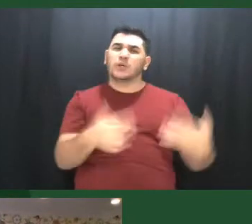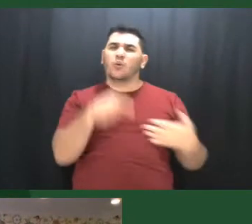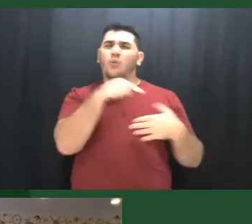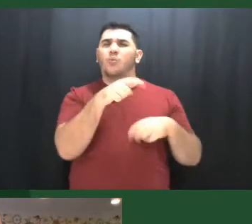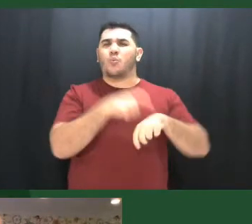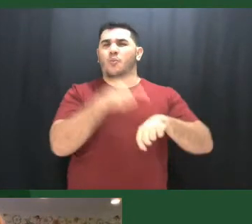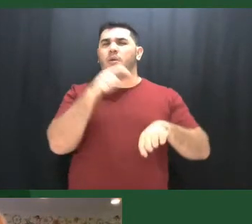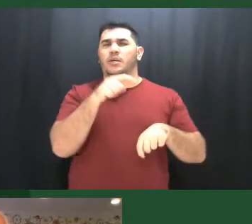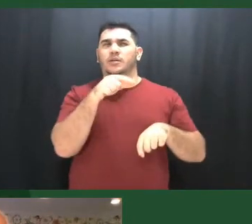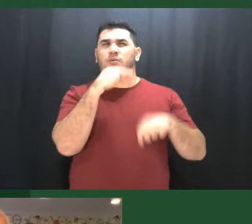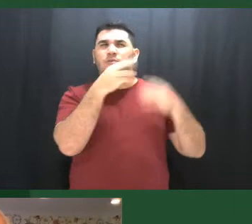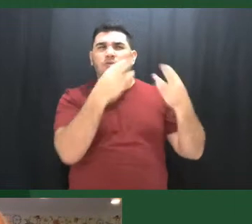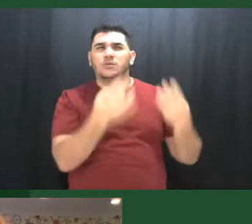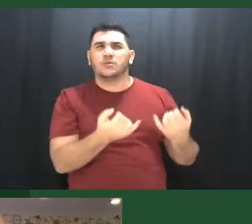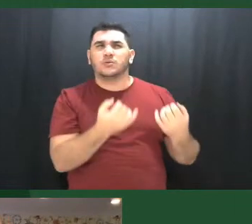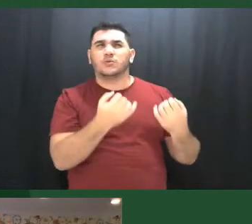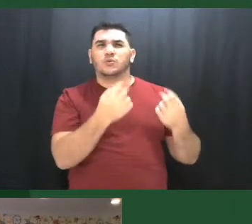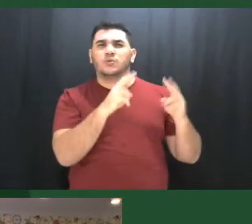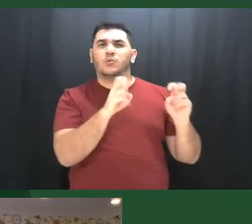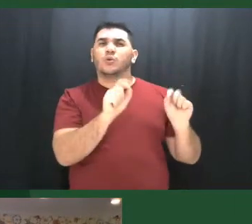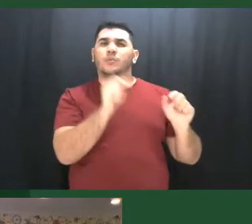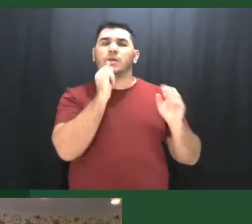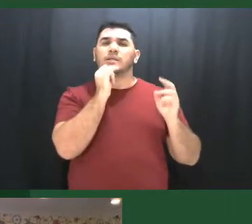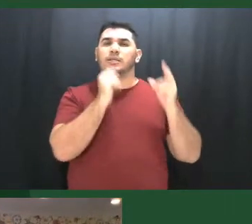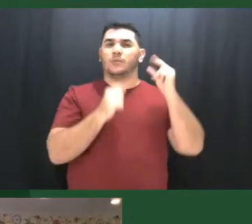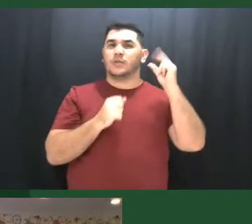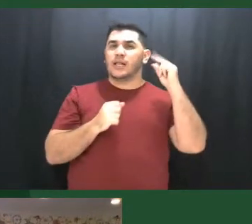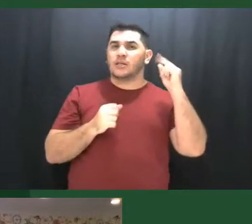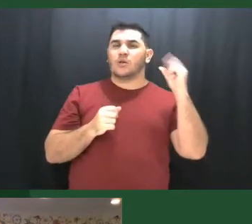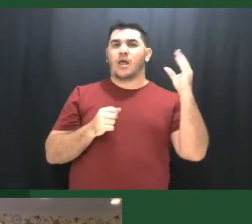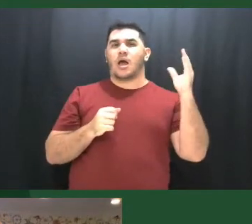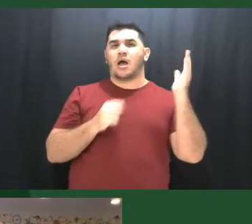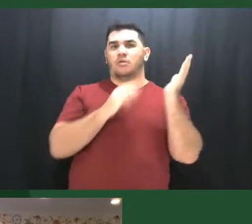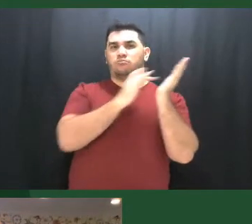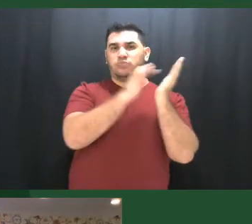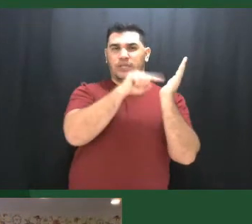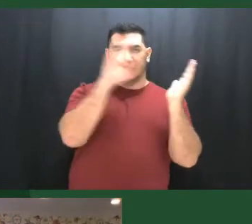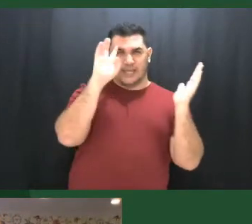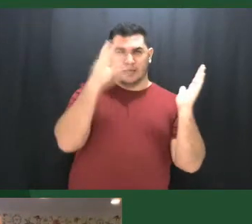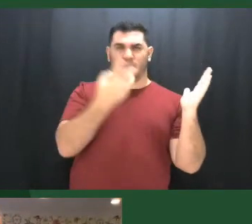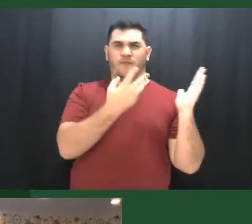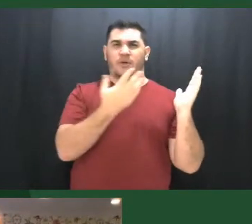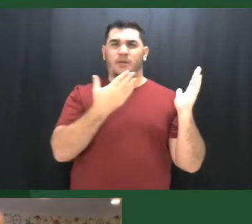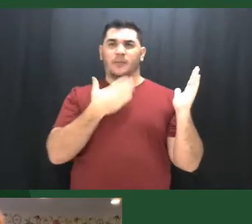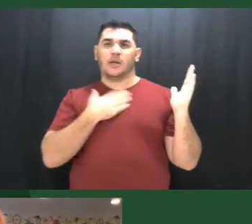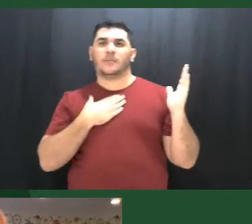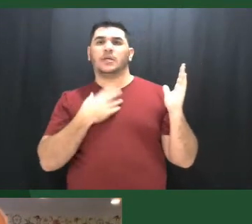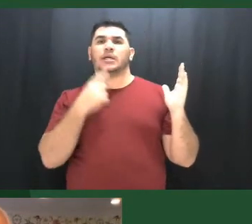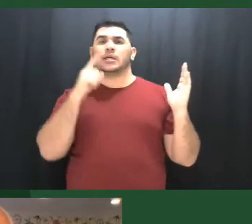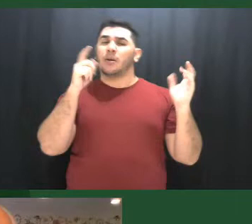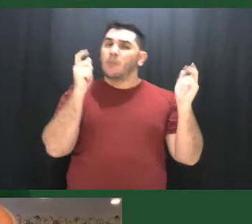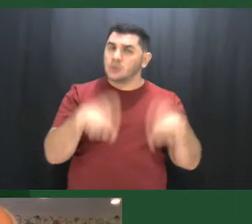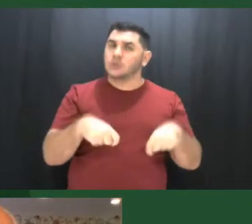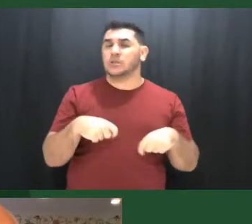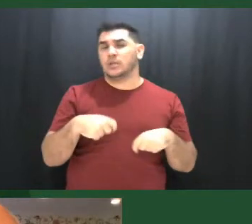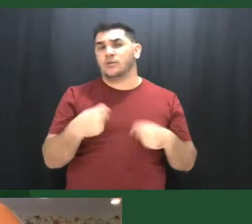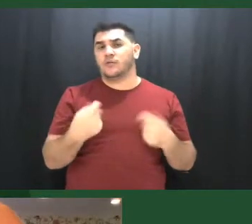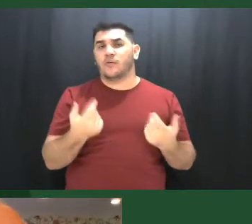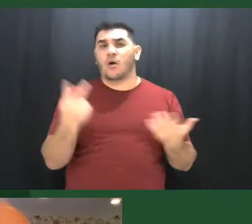decide which calls to put through is something, as much as possible, you should be able to choose and control